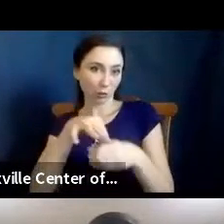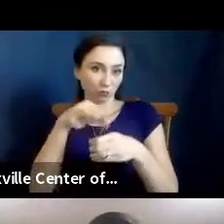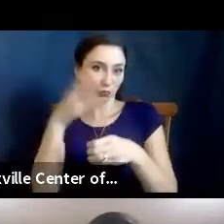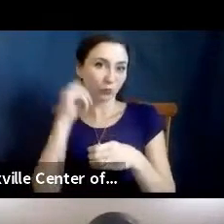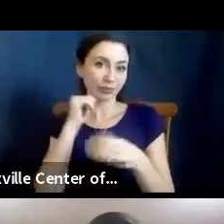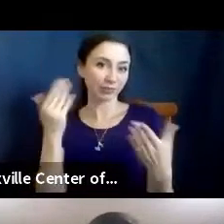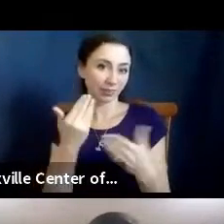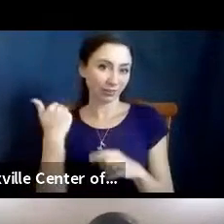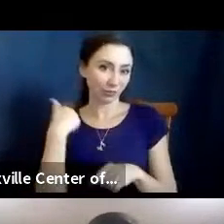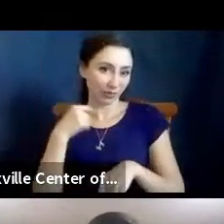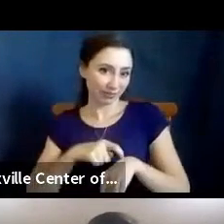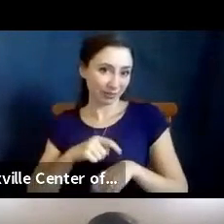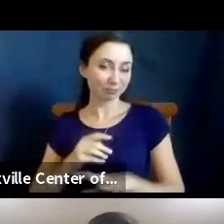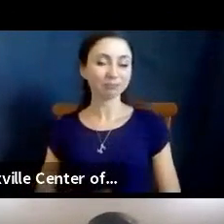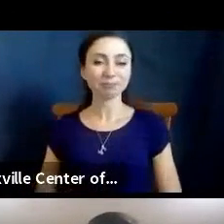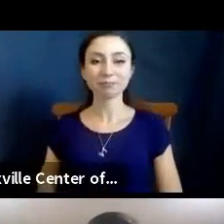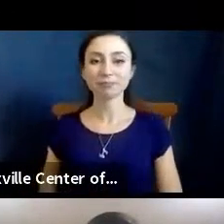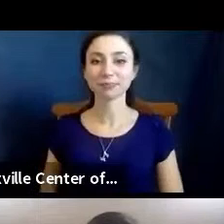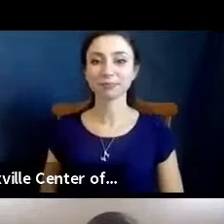So